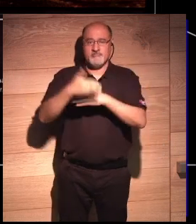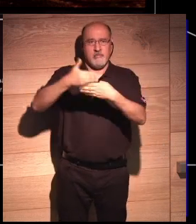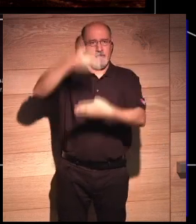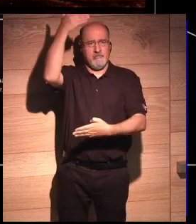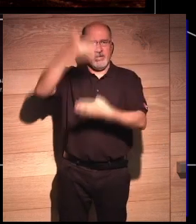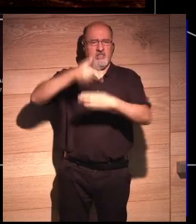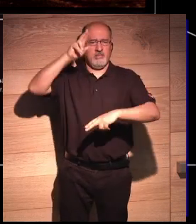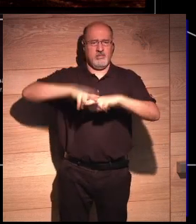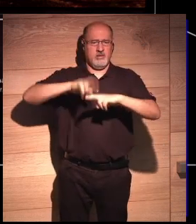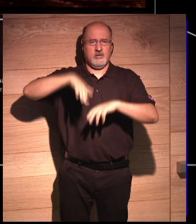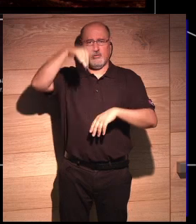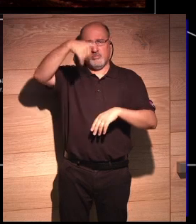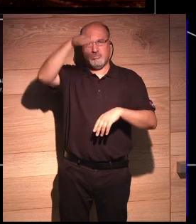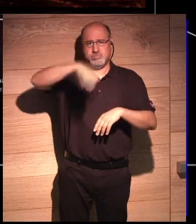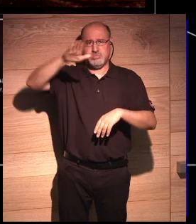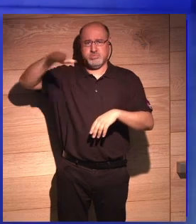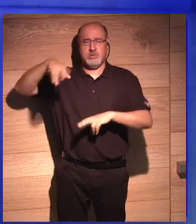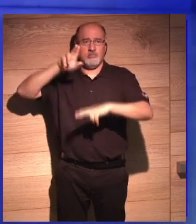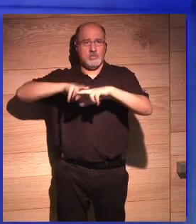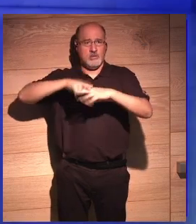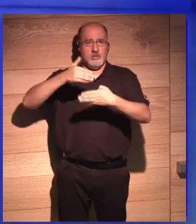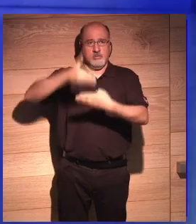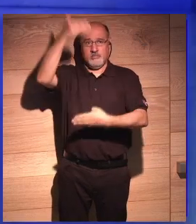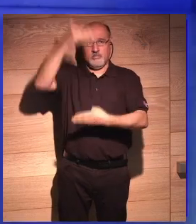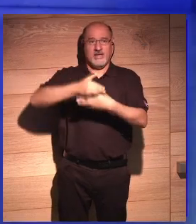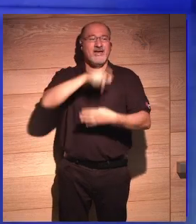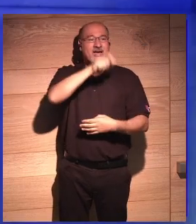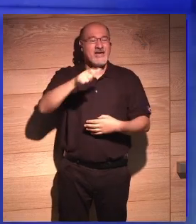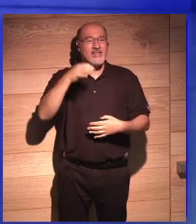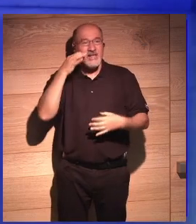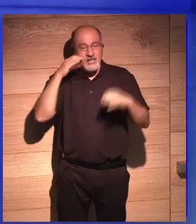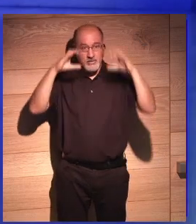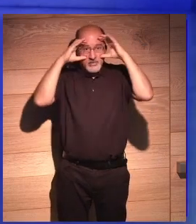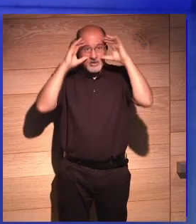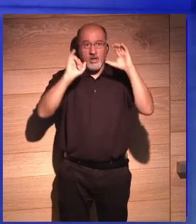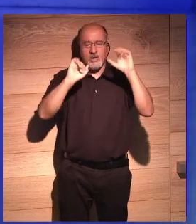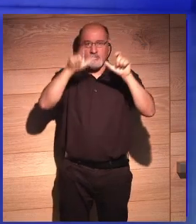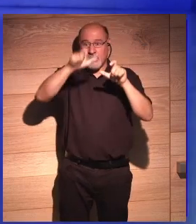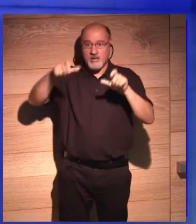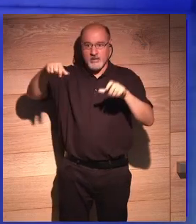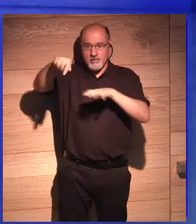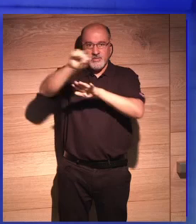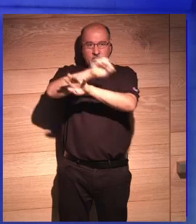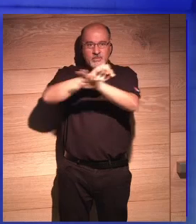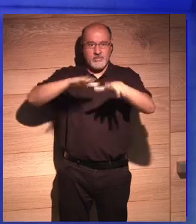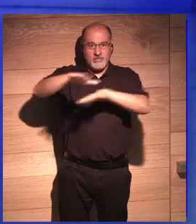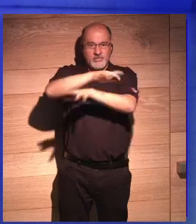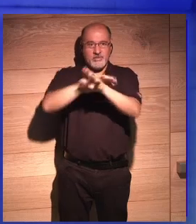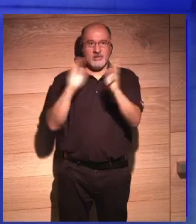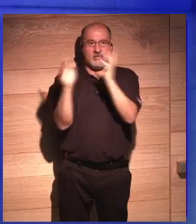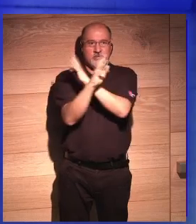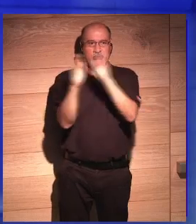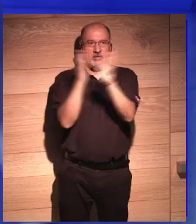story to having a live video counterpart. And for us, we've really spent time thinking about